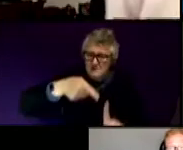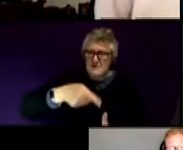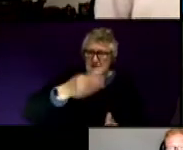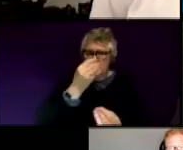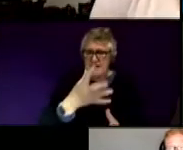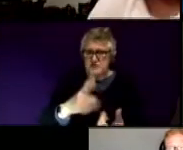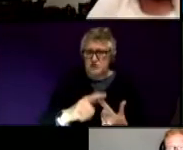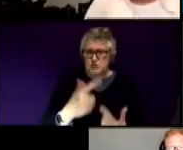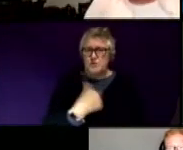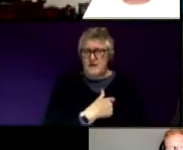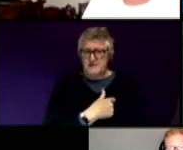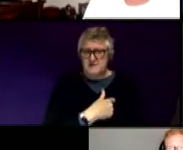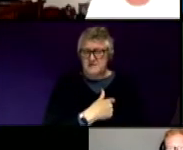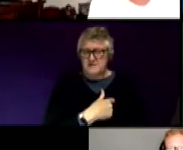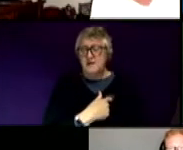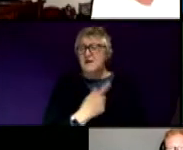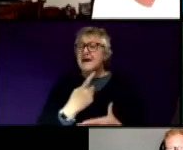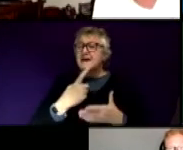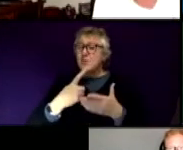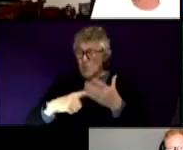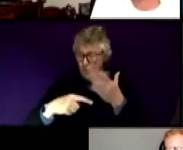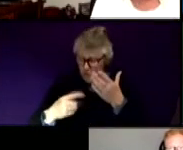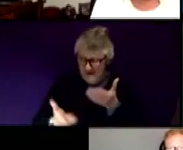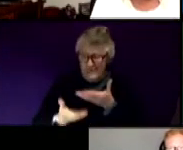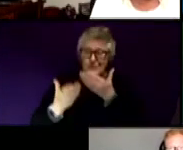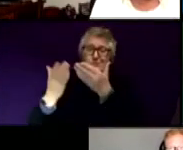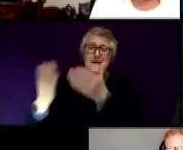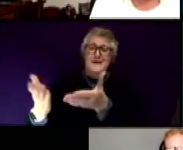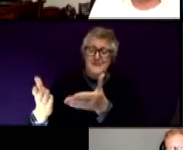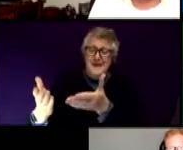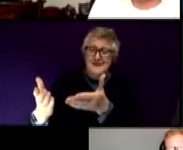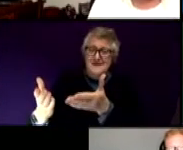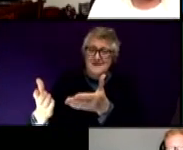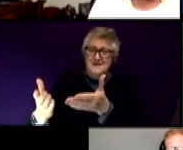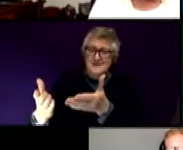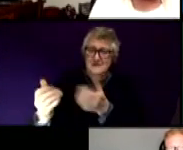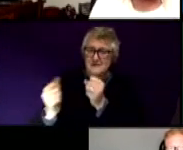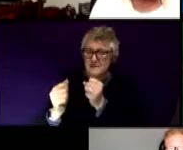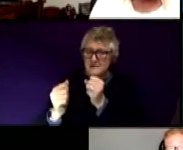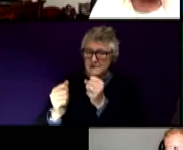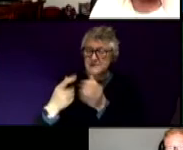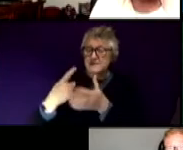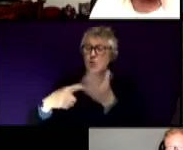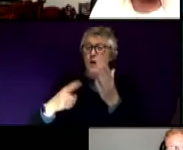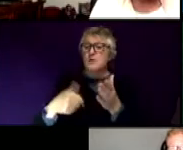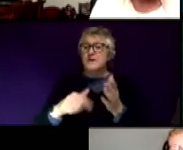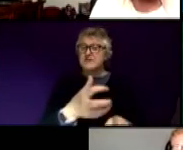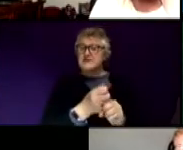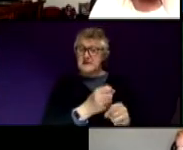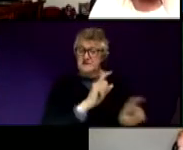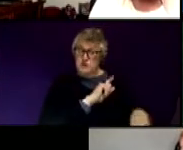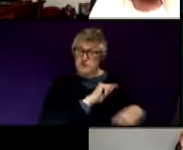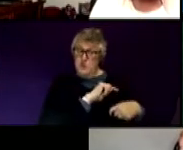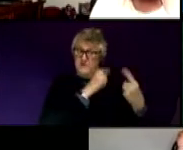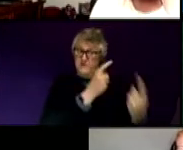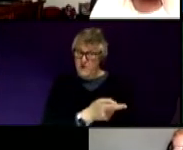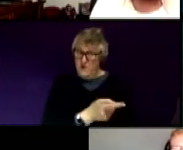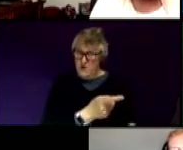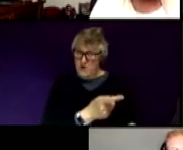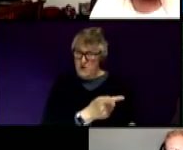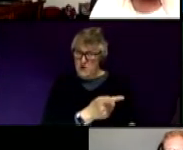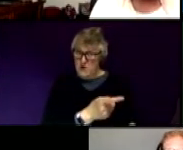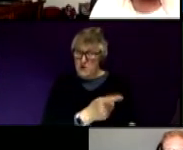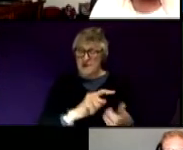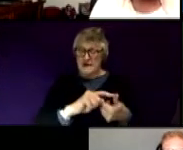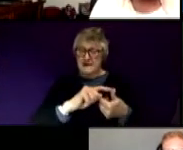And what I would recommend is submitting that to, what we've received so far is that letters will